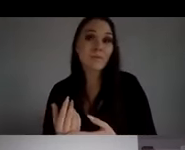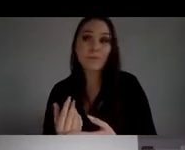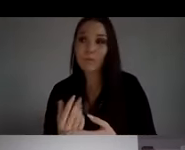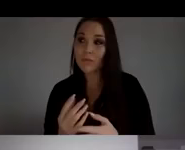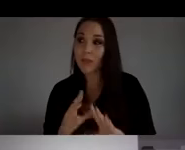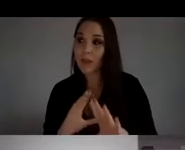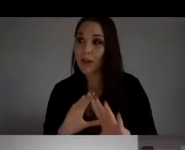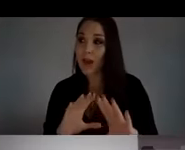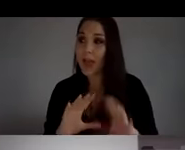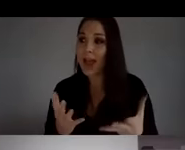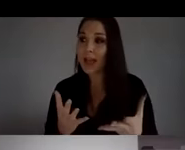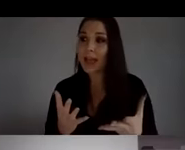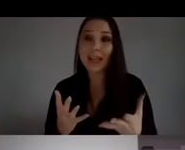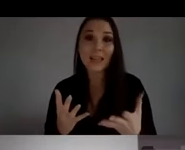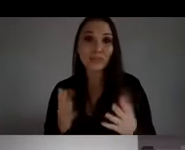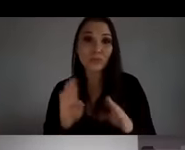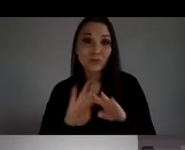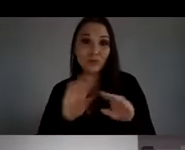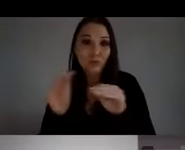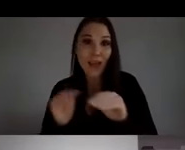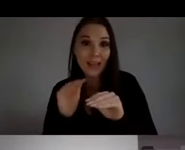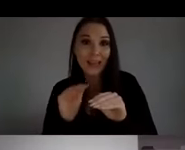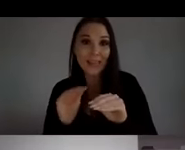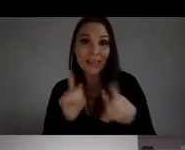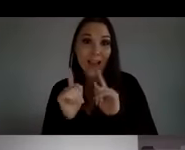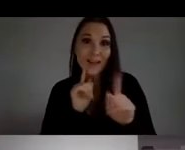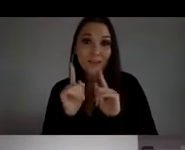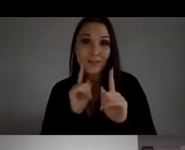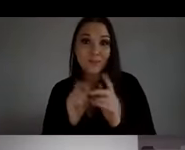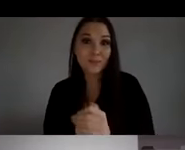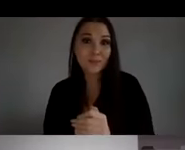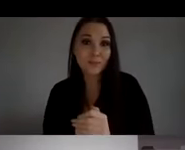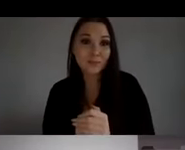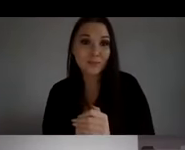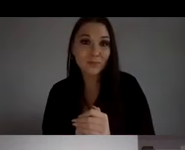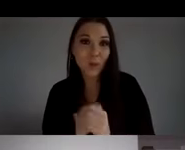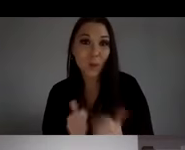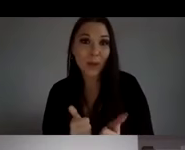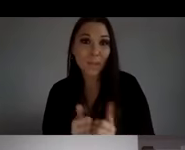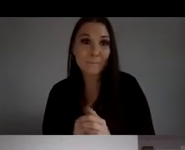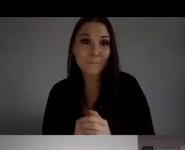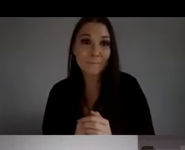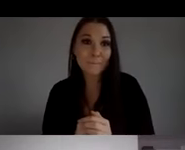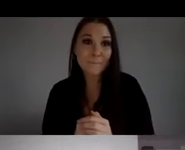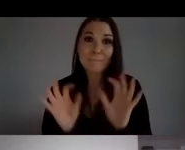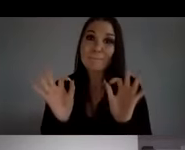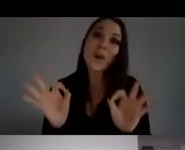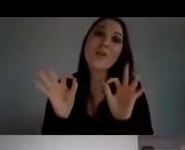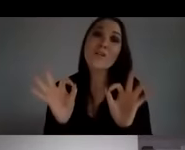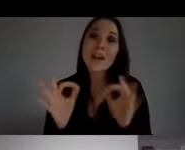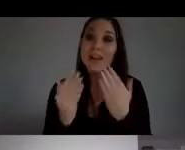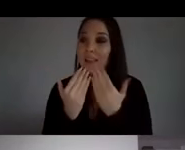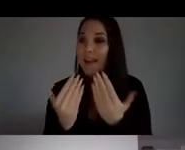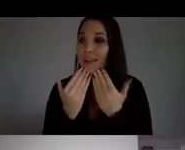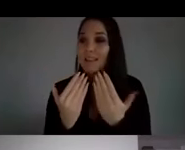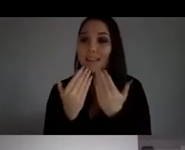data. So that's also can be an interesting use case. Perfect. Thanks,